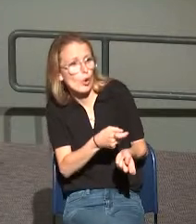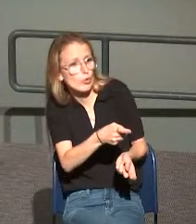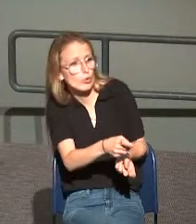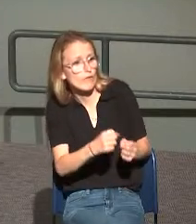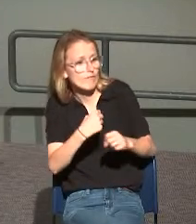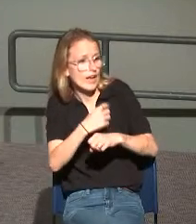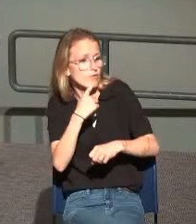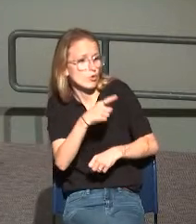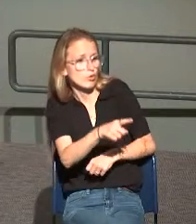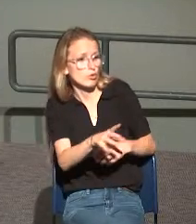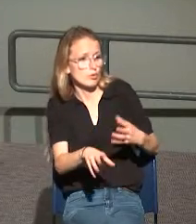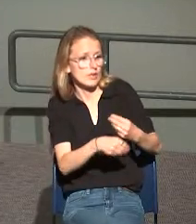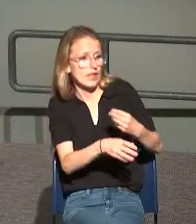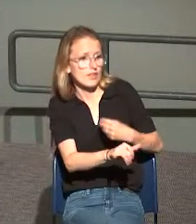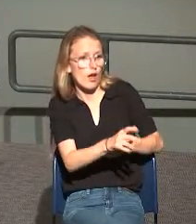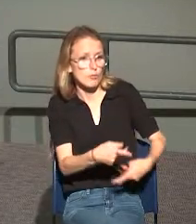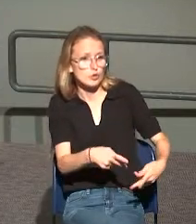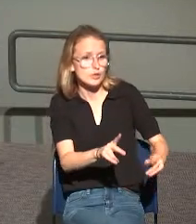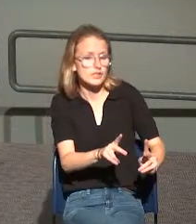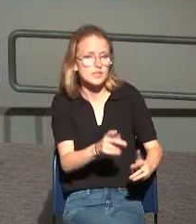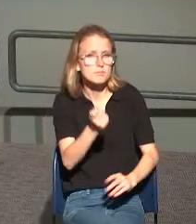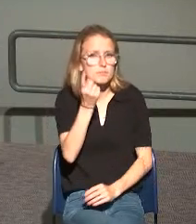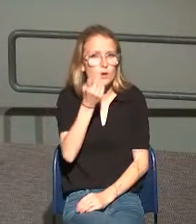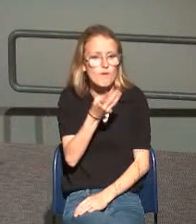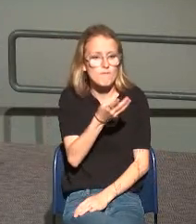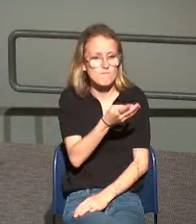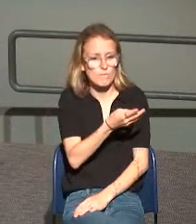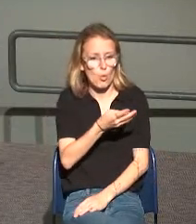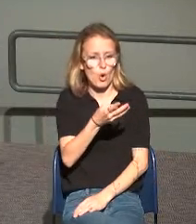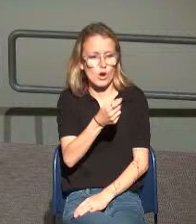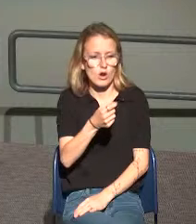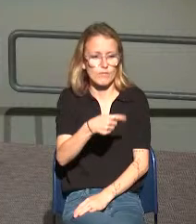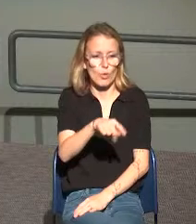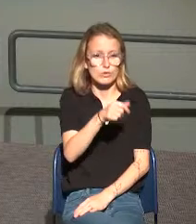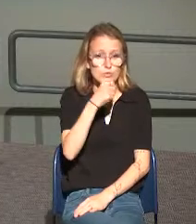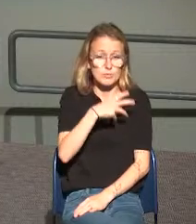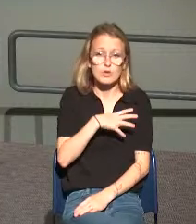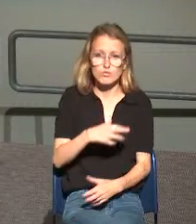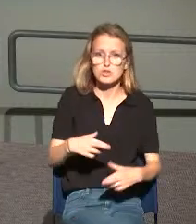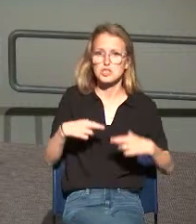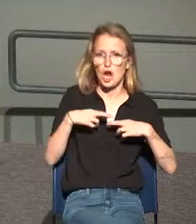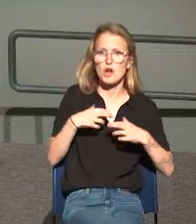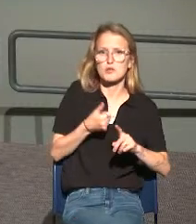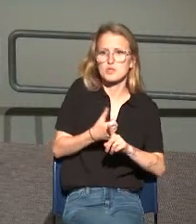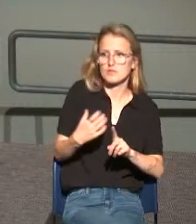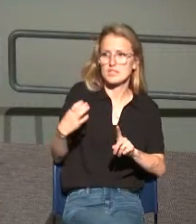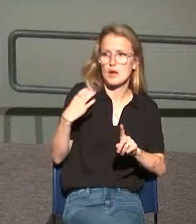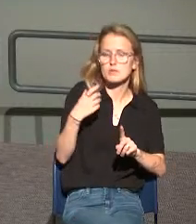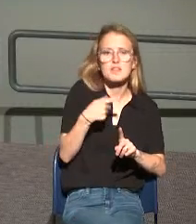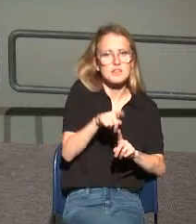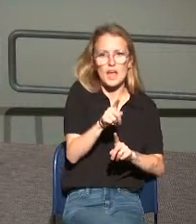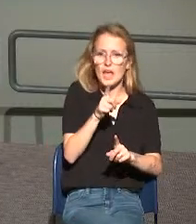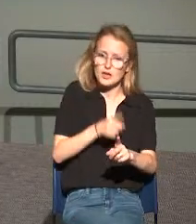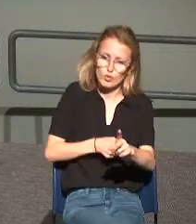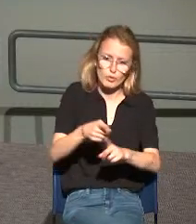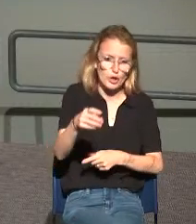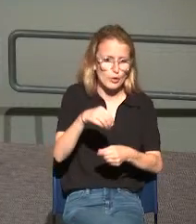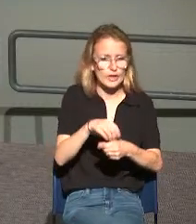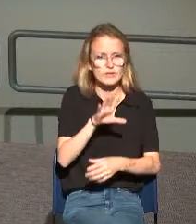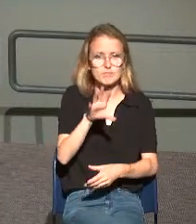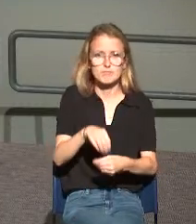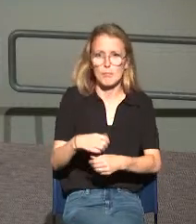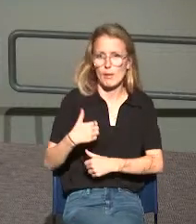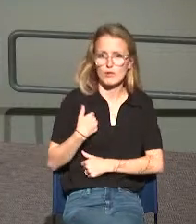And eventually, four of the 6 women retired as captains, so they made their careers in the military, which nobody, I think, really expected them to